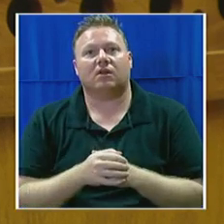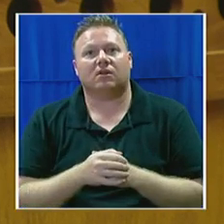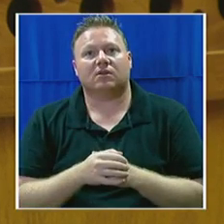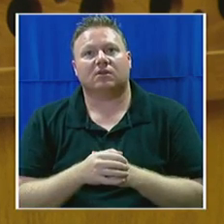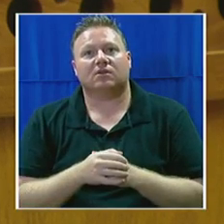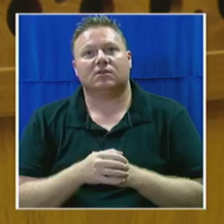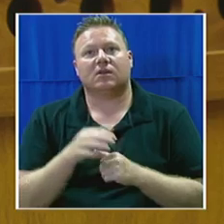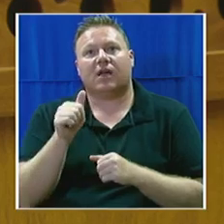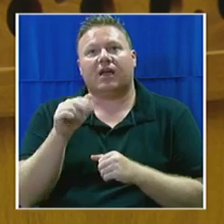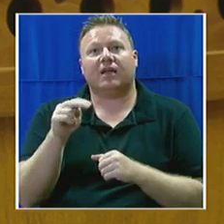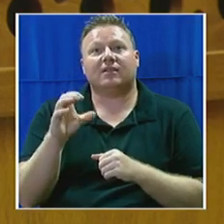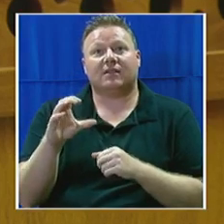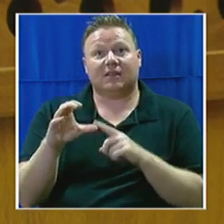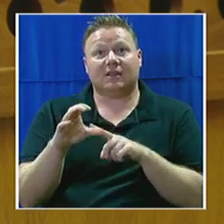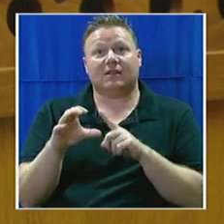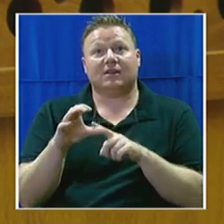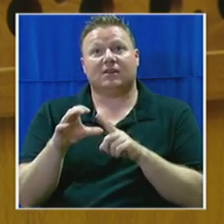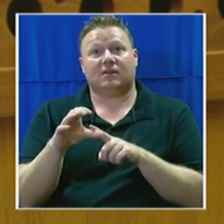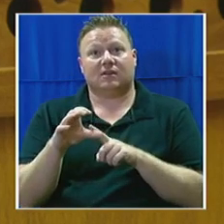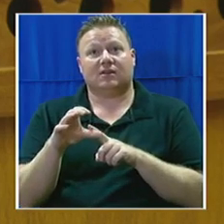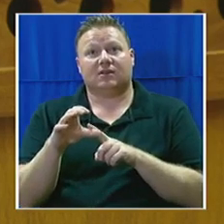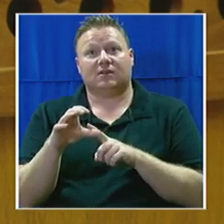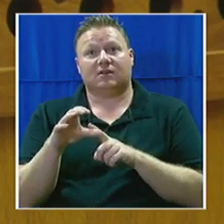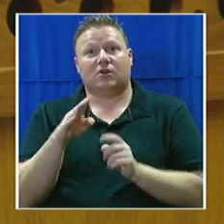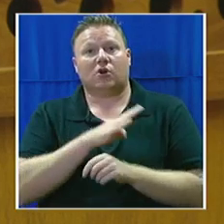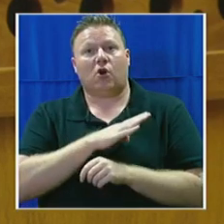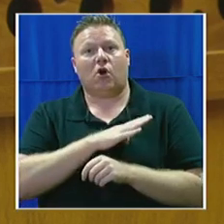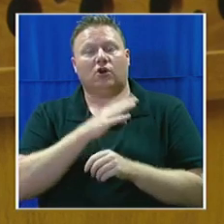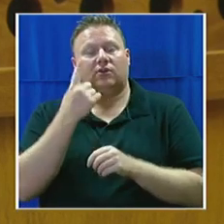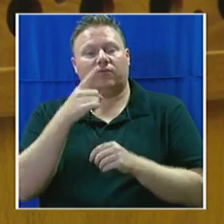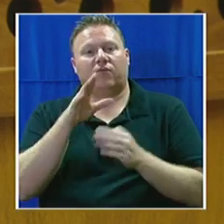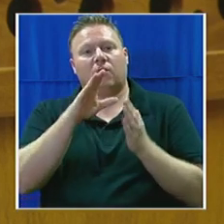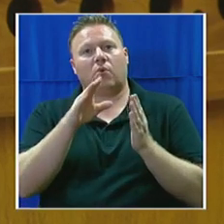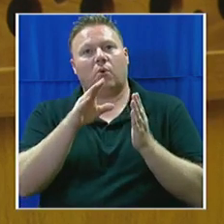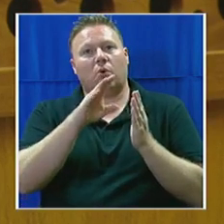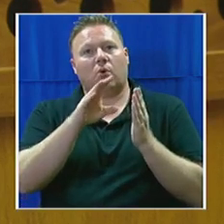The ANC is the custodian of the Constitution.